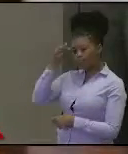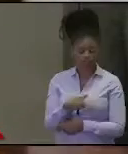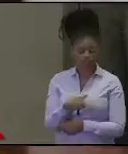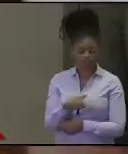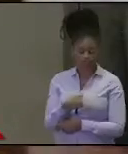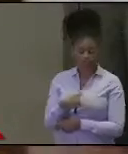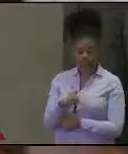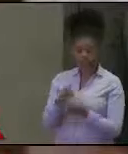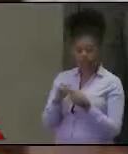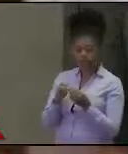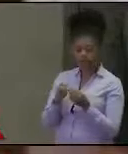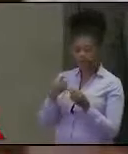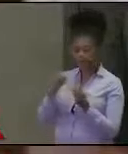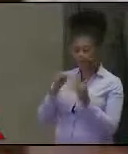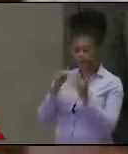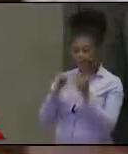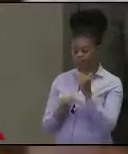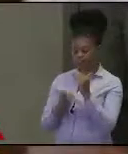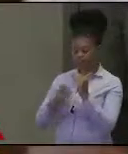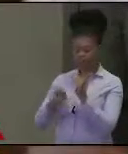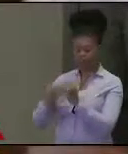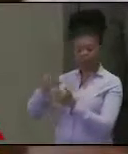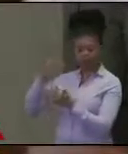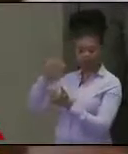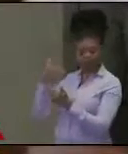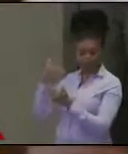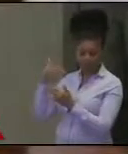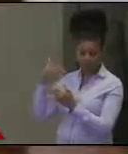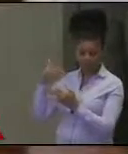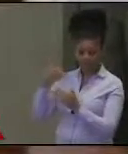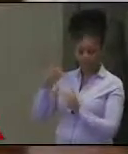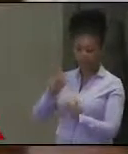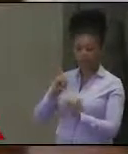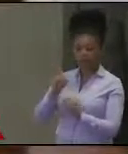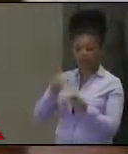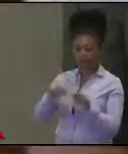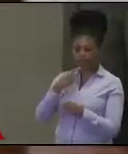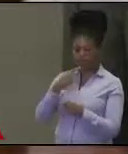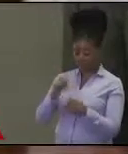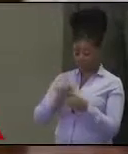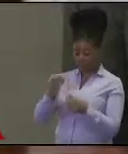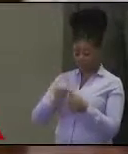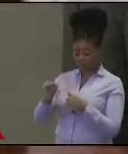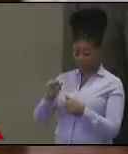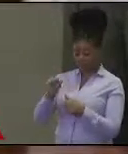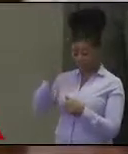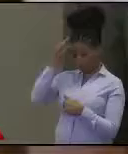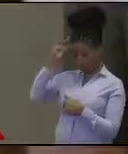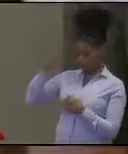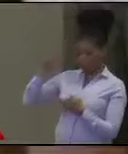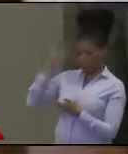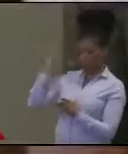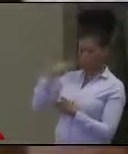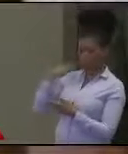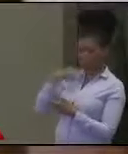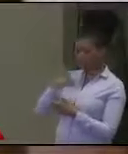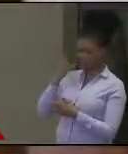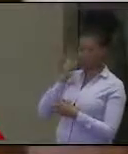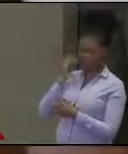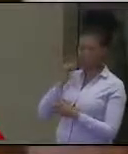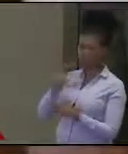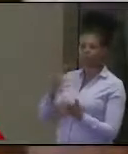correct and redress the imbalances of the past. Baba khona kabantu abathi hayi kubhetele kwa urhulumente wangaphambili ube uqonda akanayo